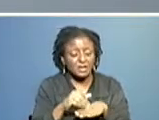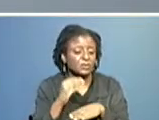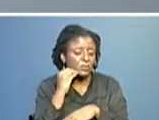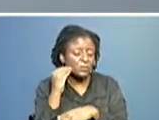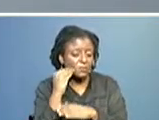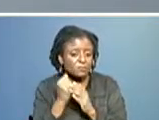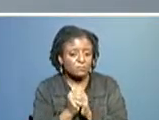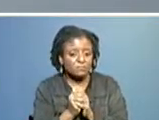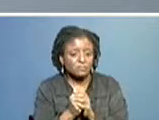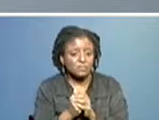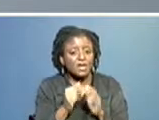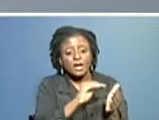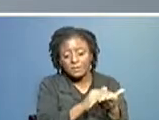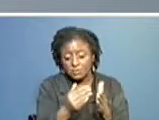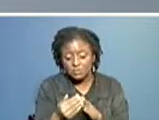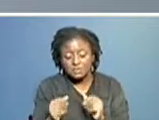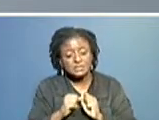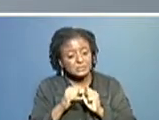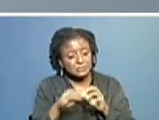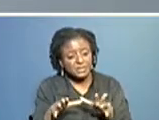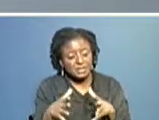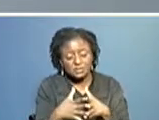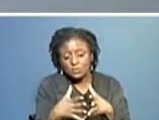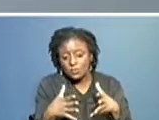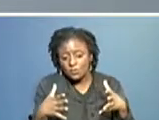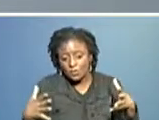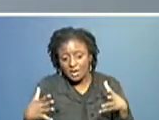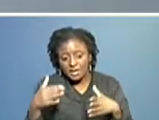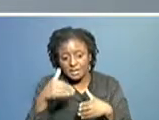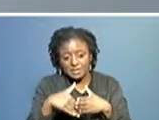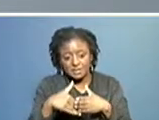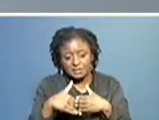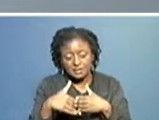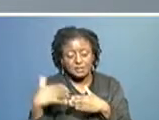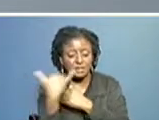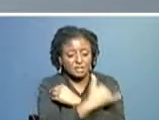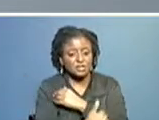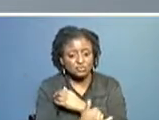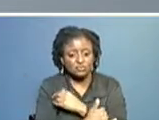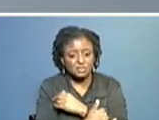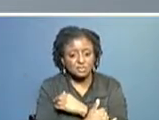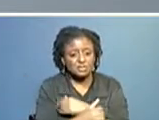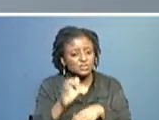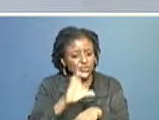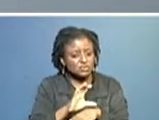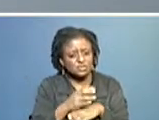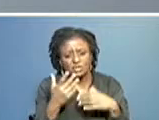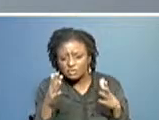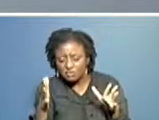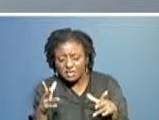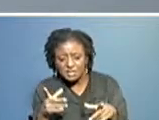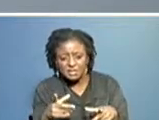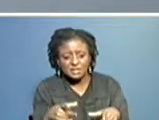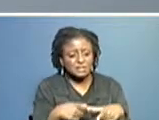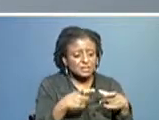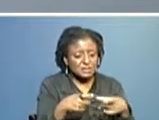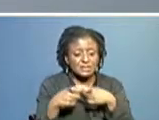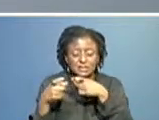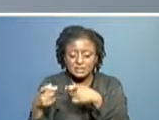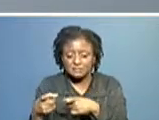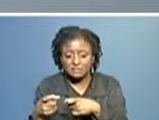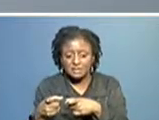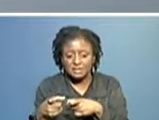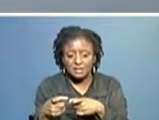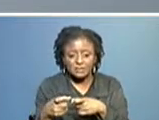spread is wide in our country, and we're leading. And if you did not know, churches are already giving out masks. I think it's different